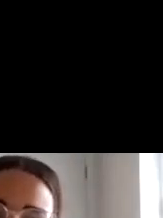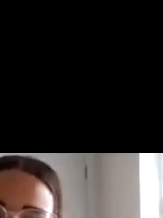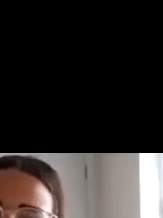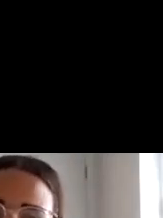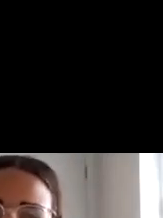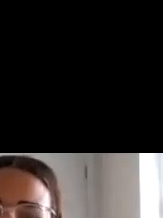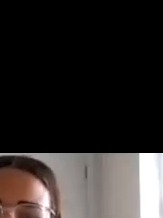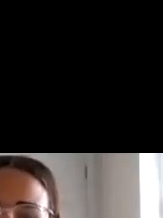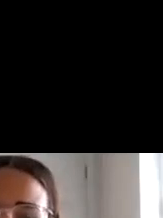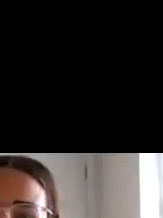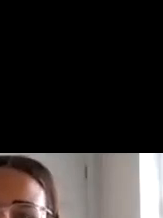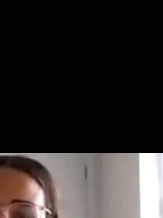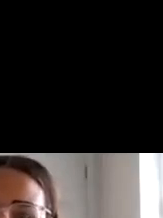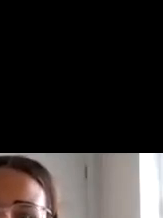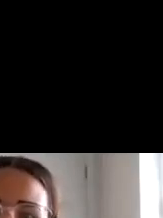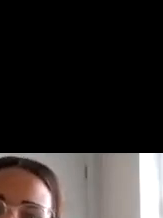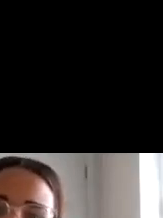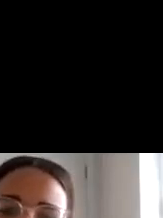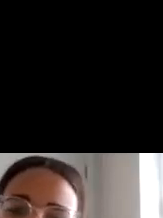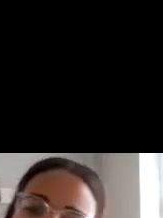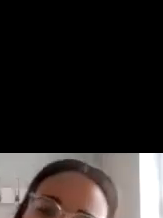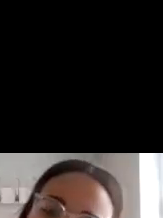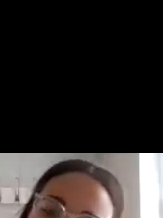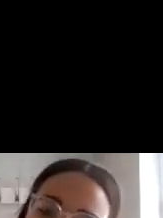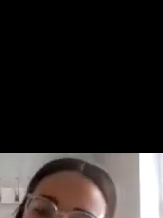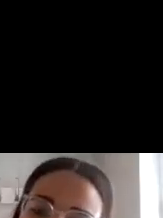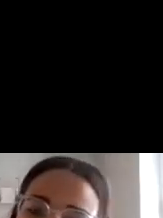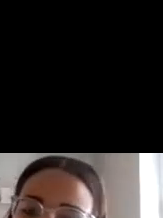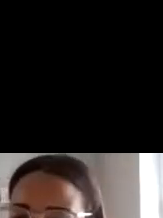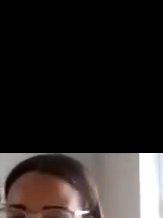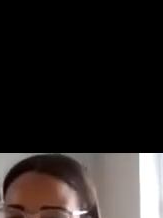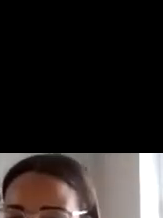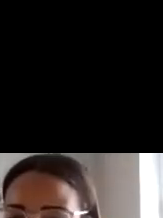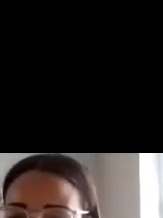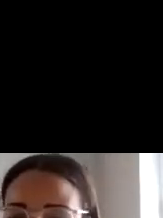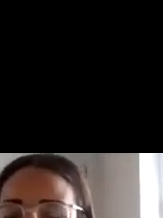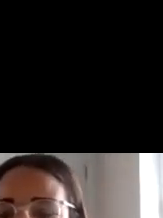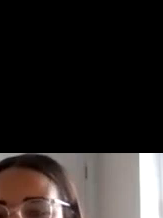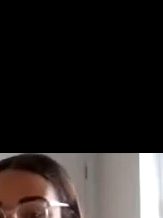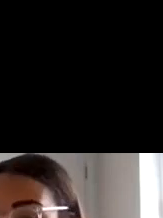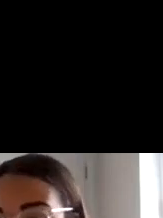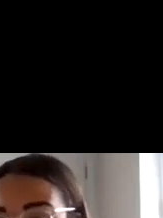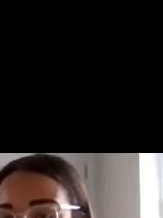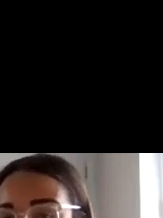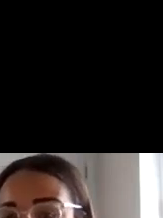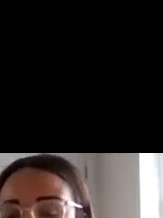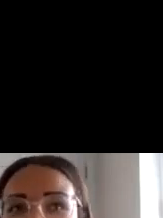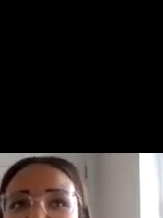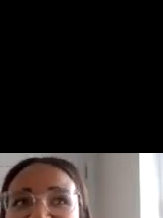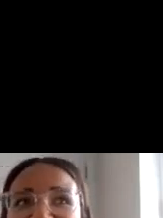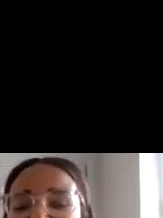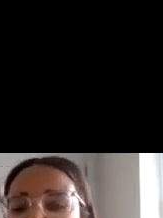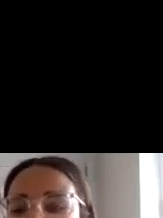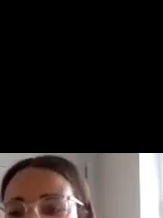name is Katie Solaru, and I'm a highly specialist speech and language therapist working for ATtherapy. I'm a new member of the team.